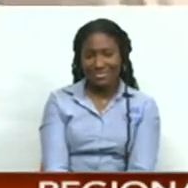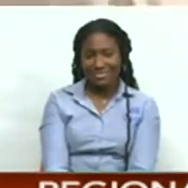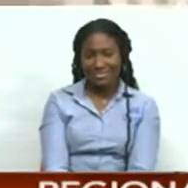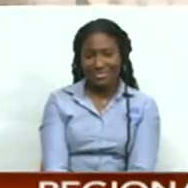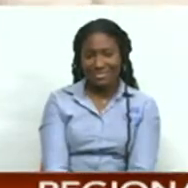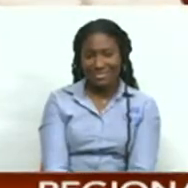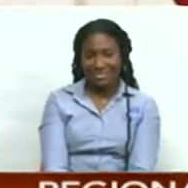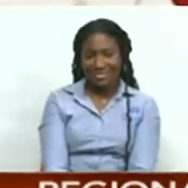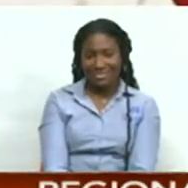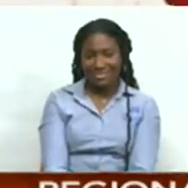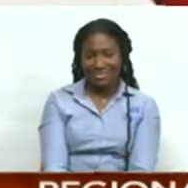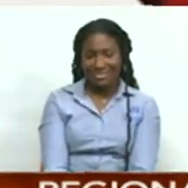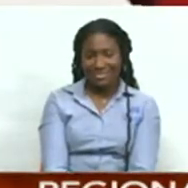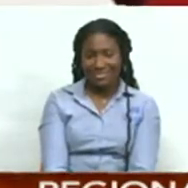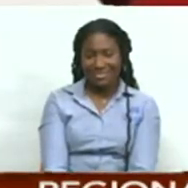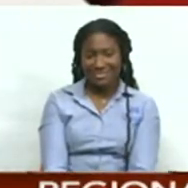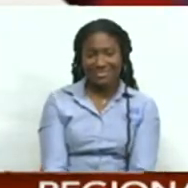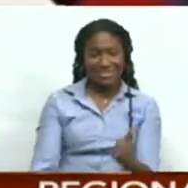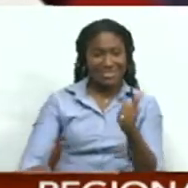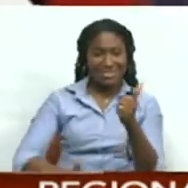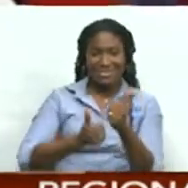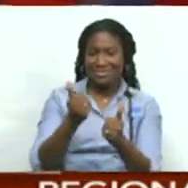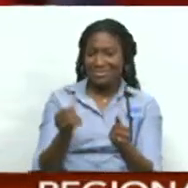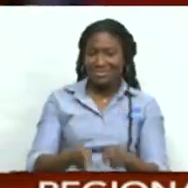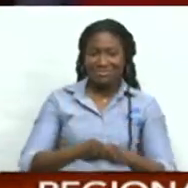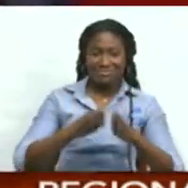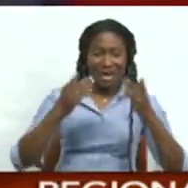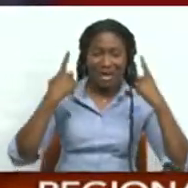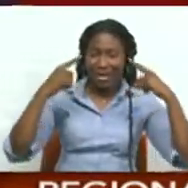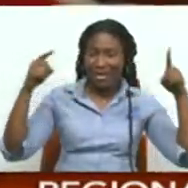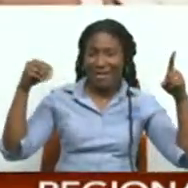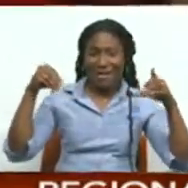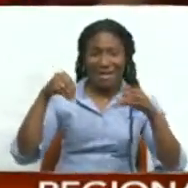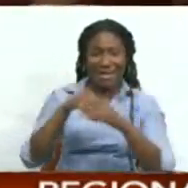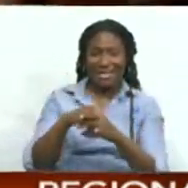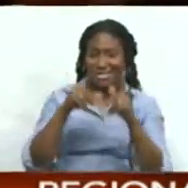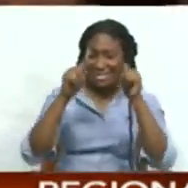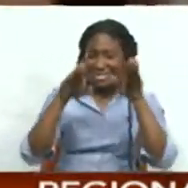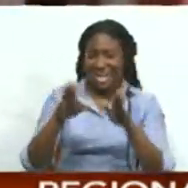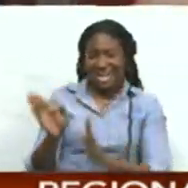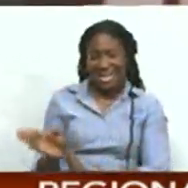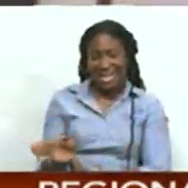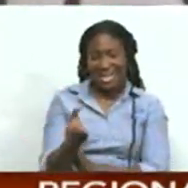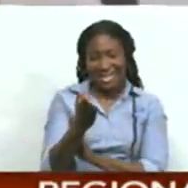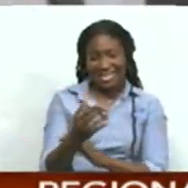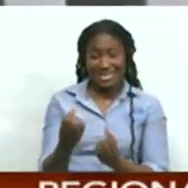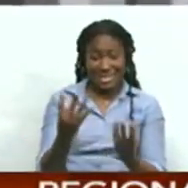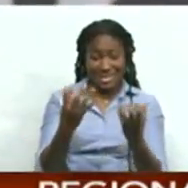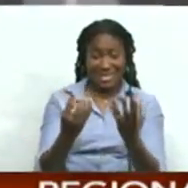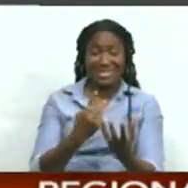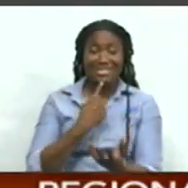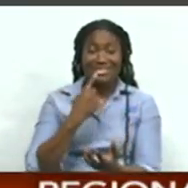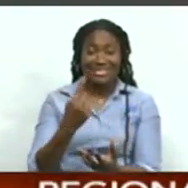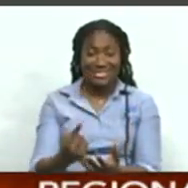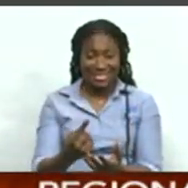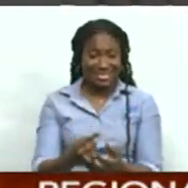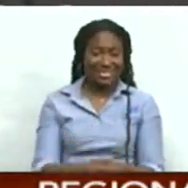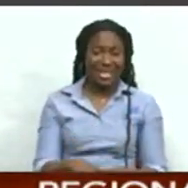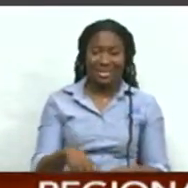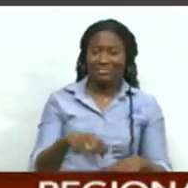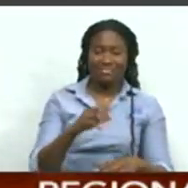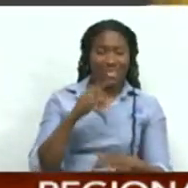Perhaps the most significant single ever in the history of Test match cricket. There's a saying, form is temporary, but class is